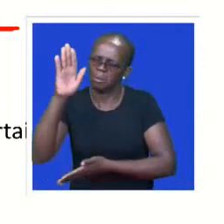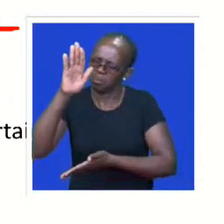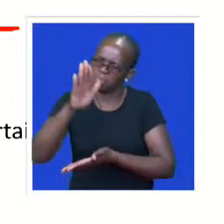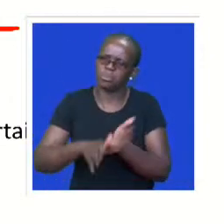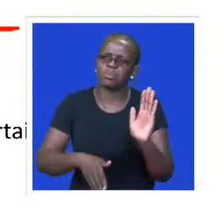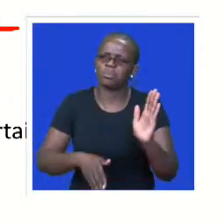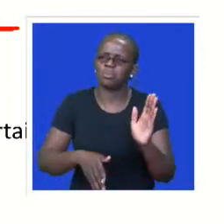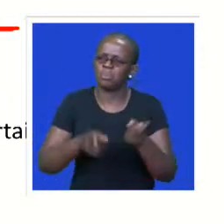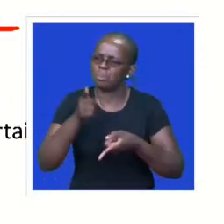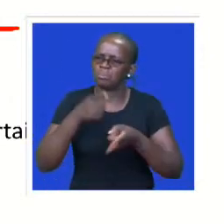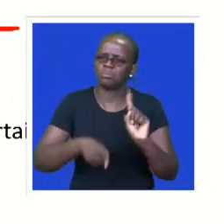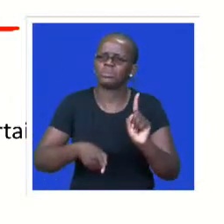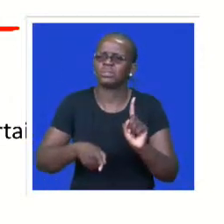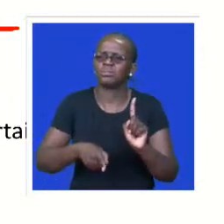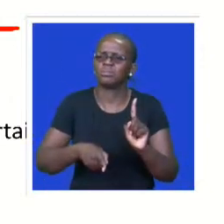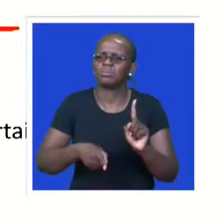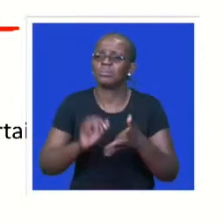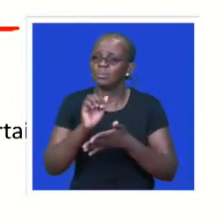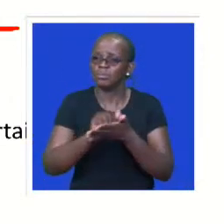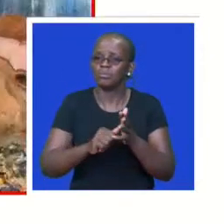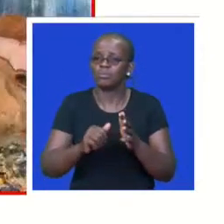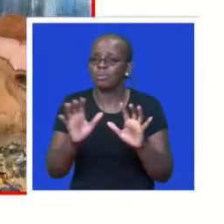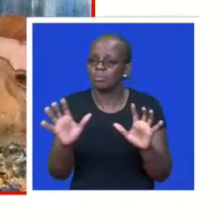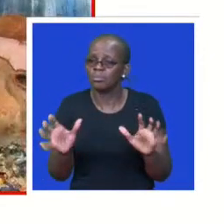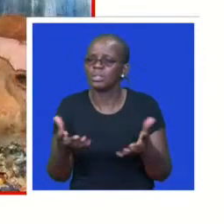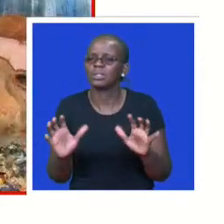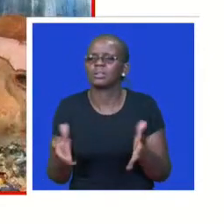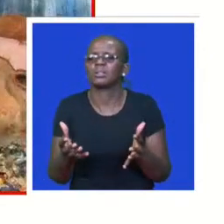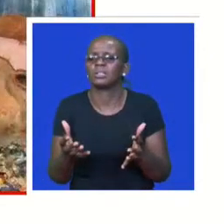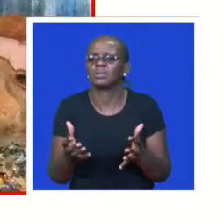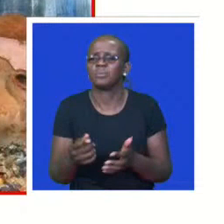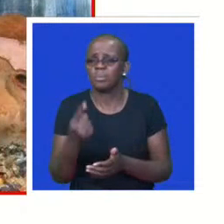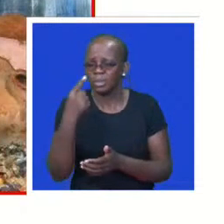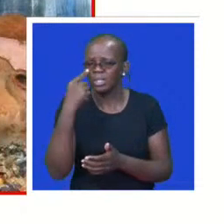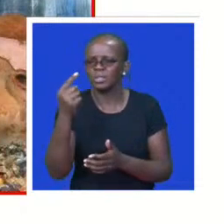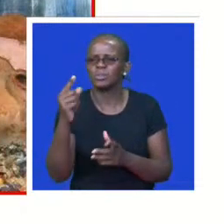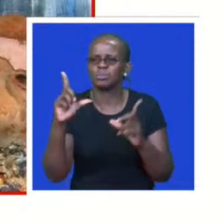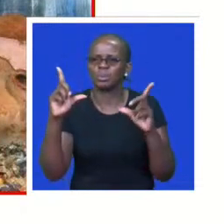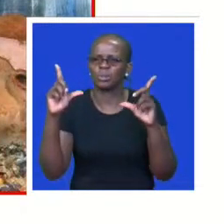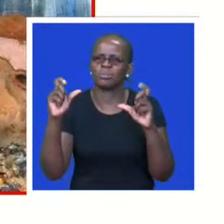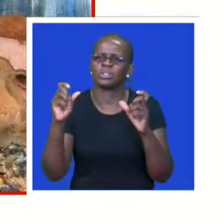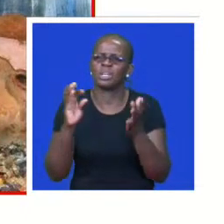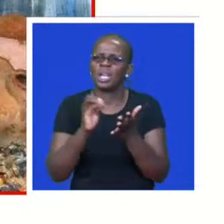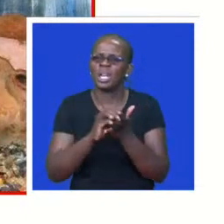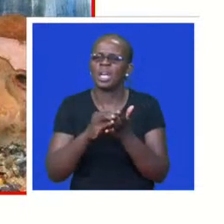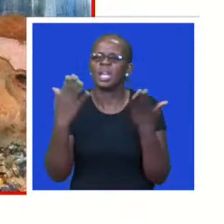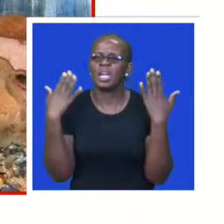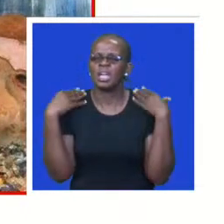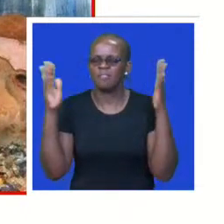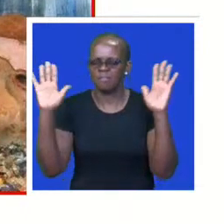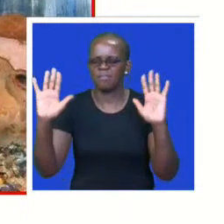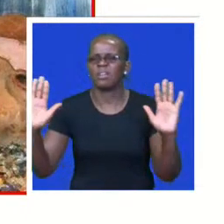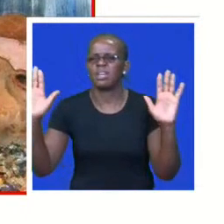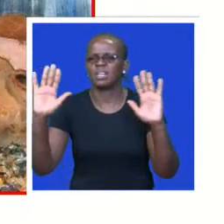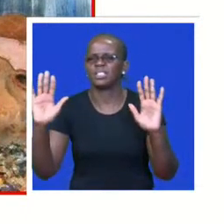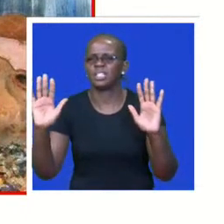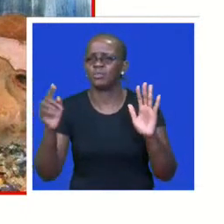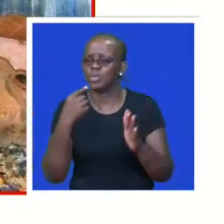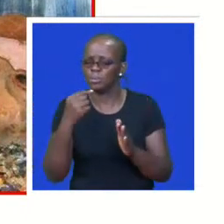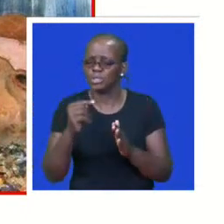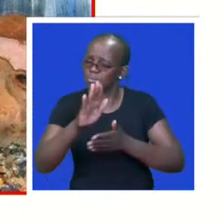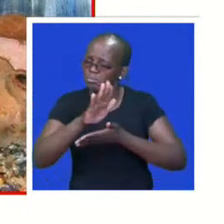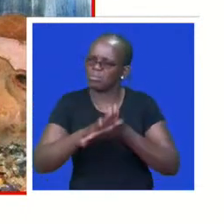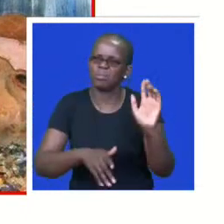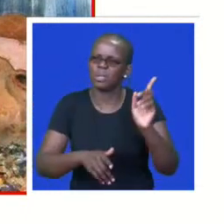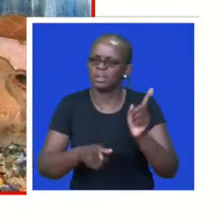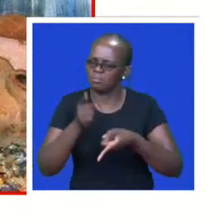garden into the harsh world. As we can see, dear Lena, the angel here is banishing them out of the garden.